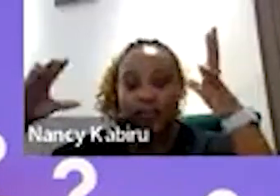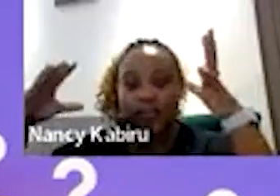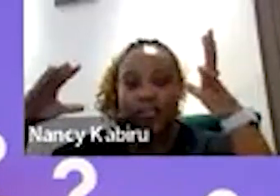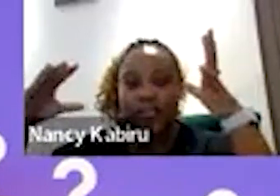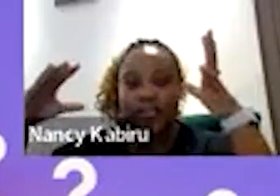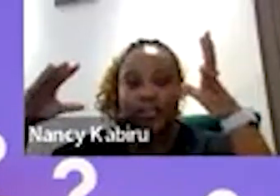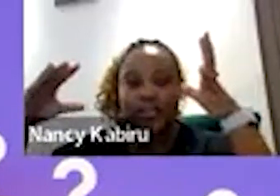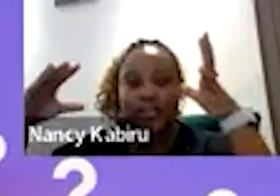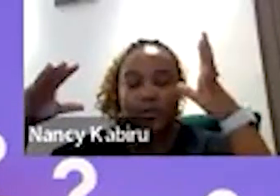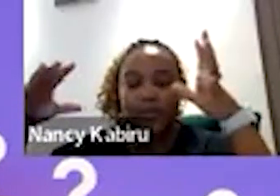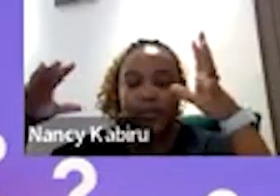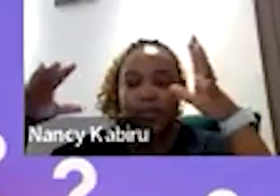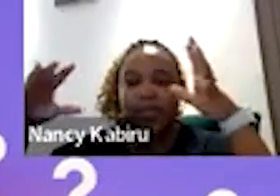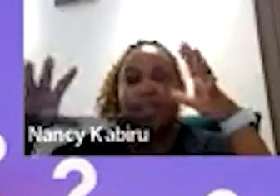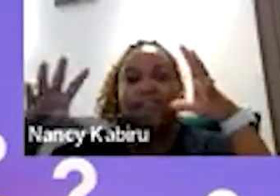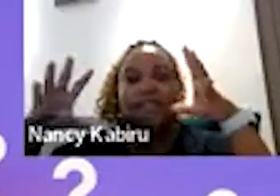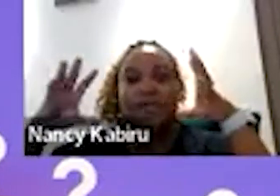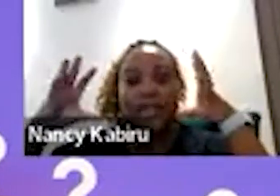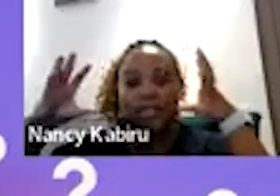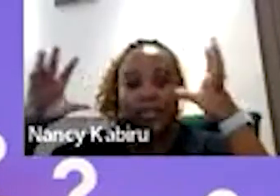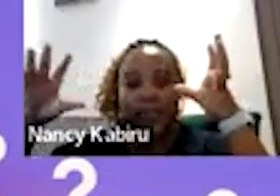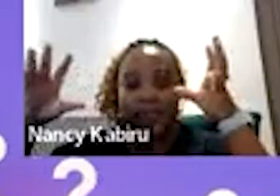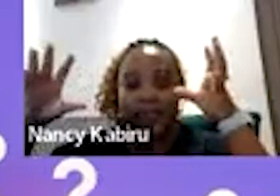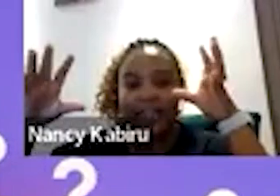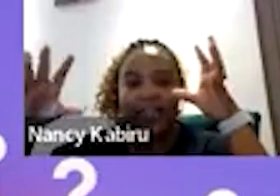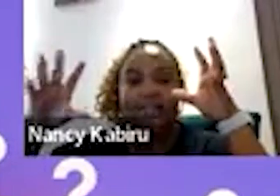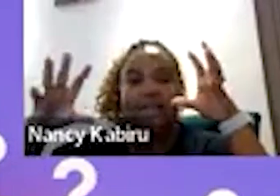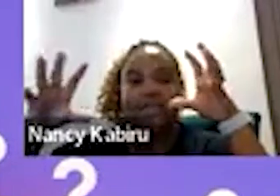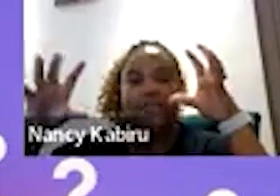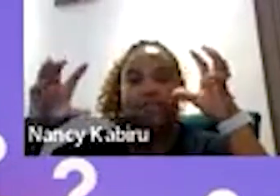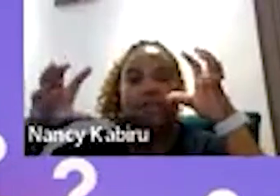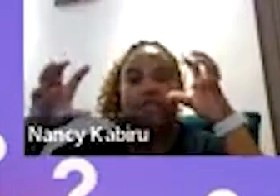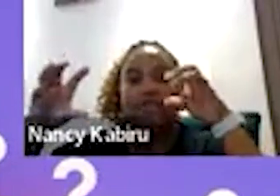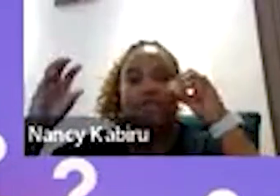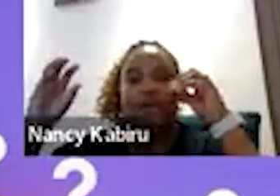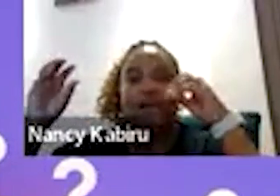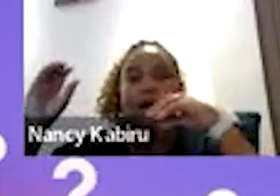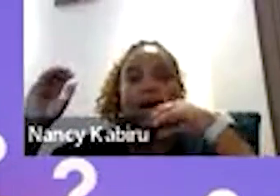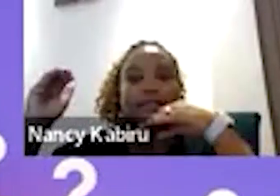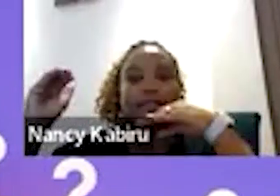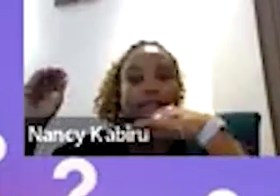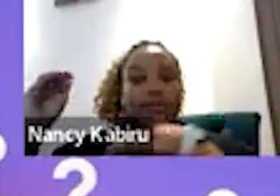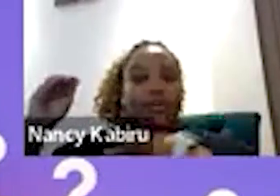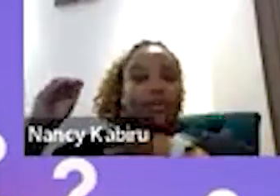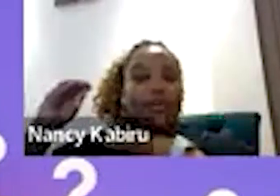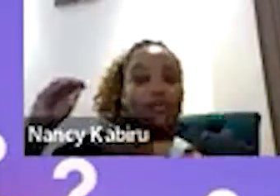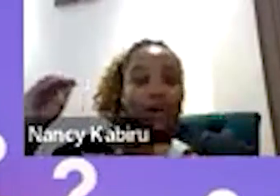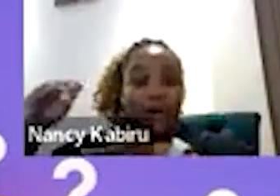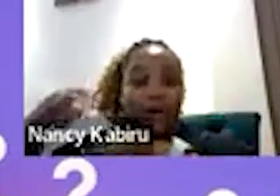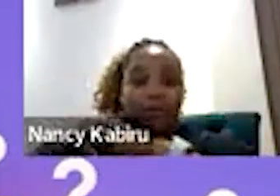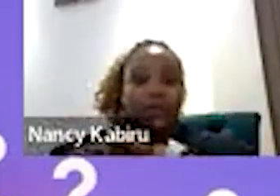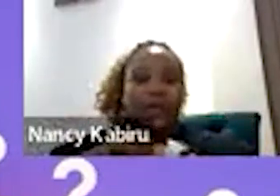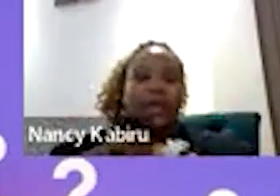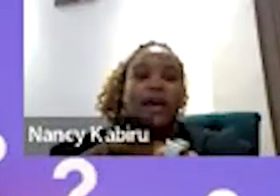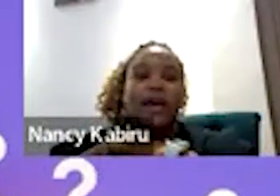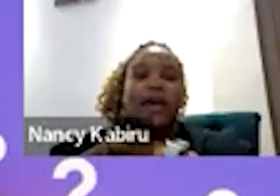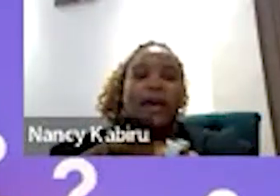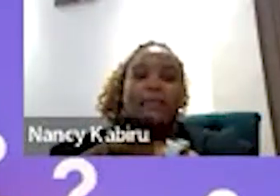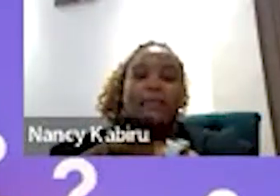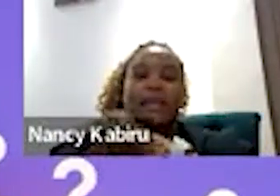thinking difficulties, okay? That is one sign that this person is going through a state of